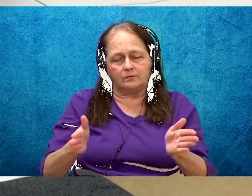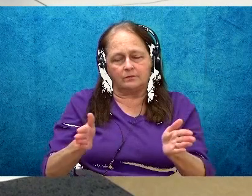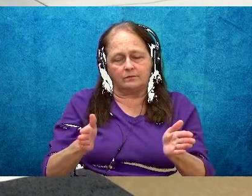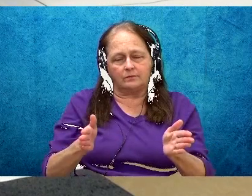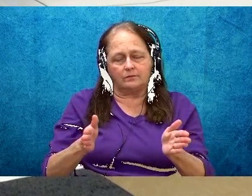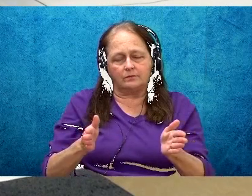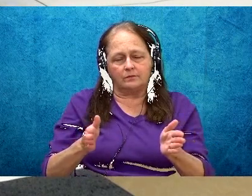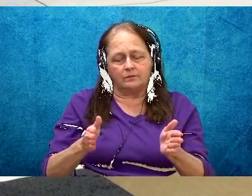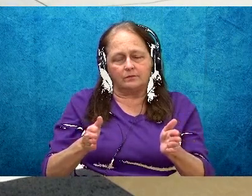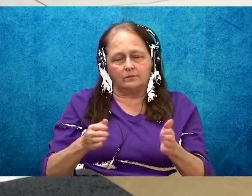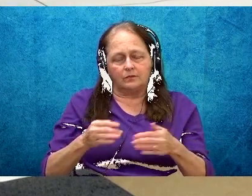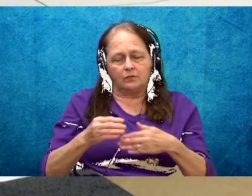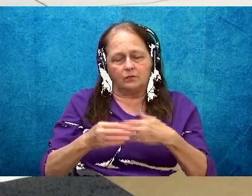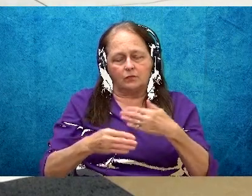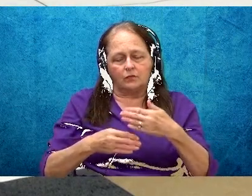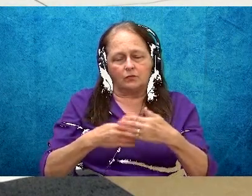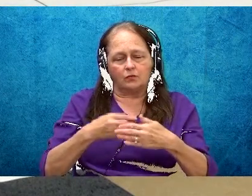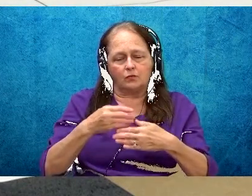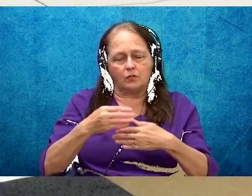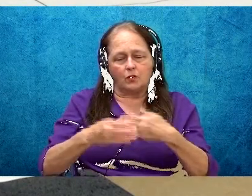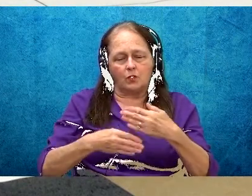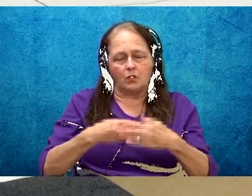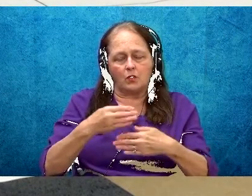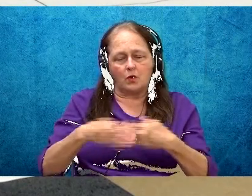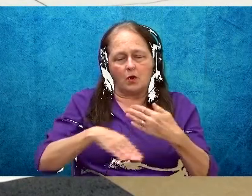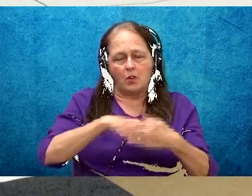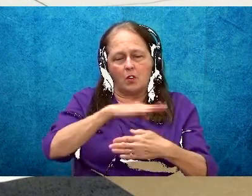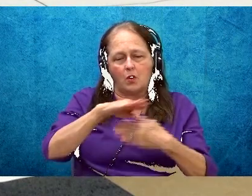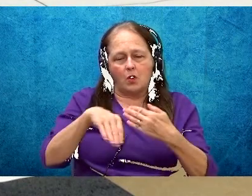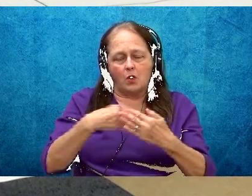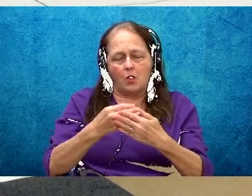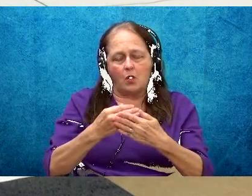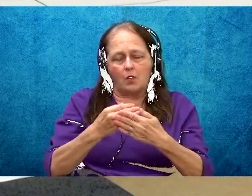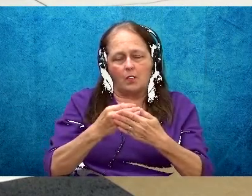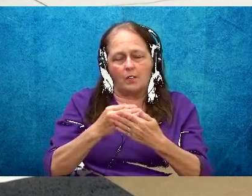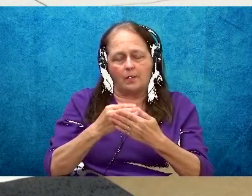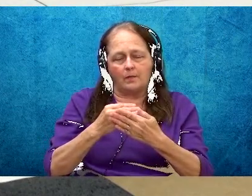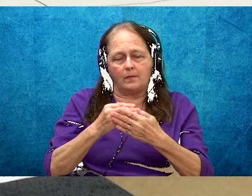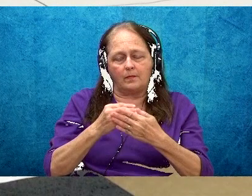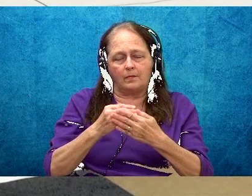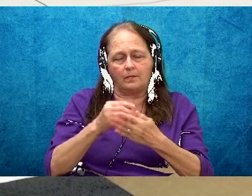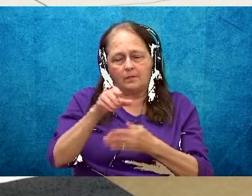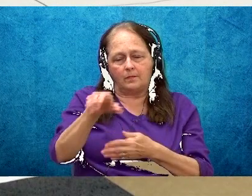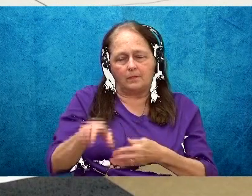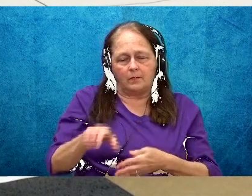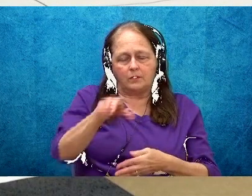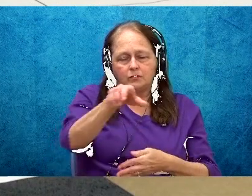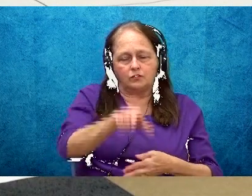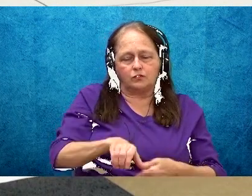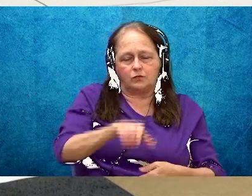You're just rolling it over to get all of these pieces.